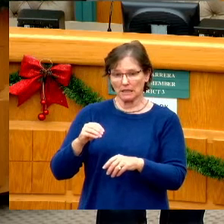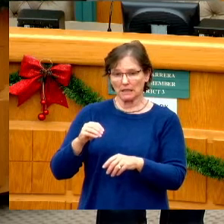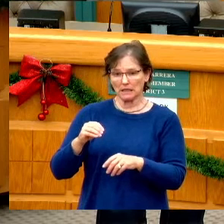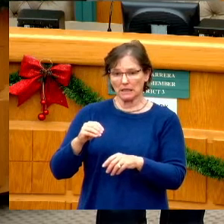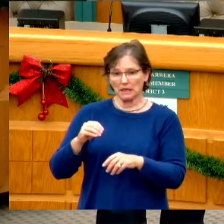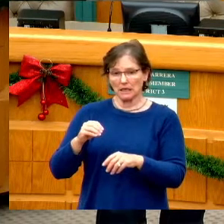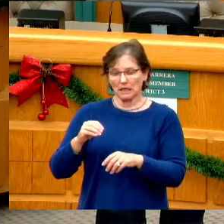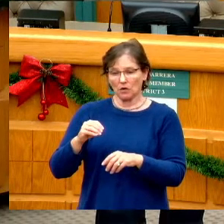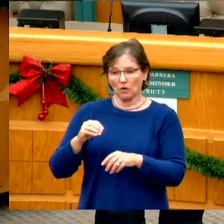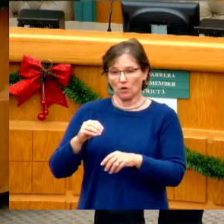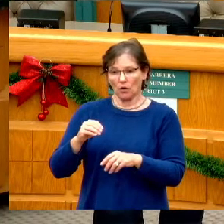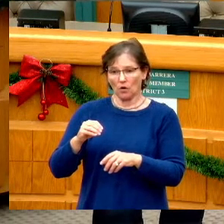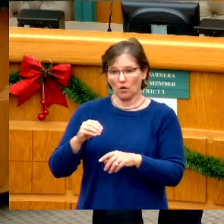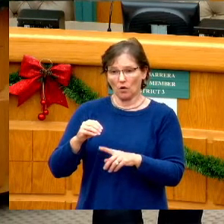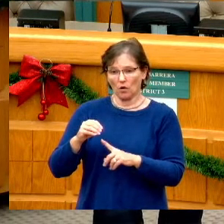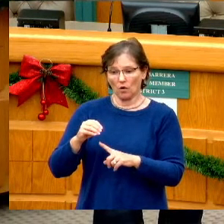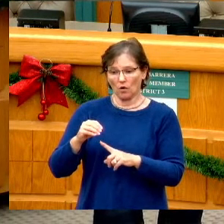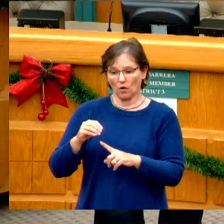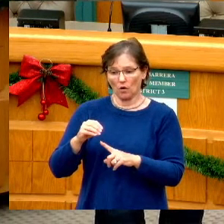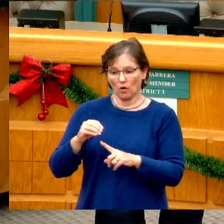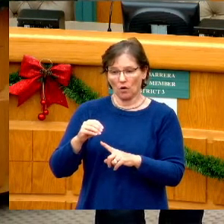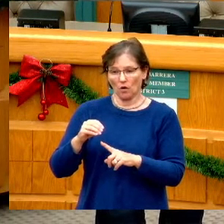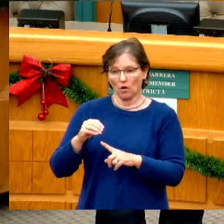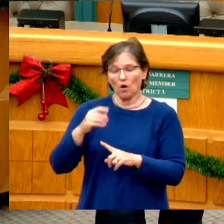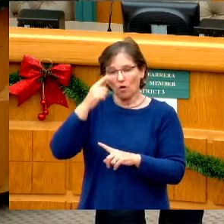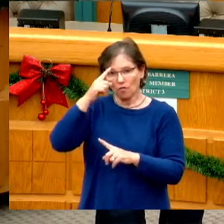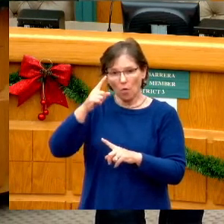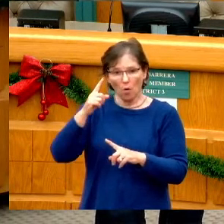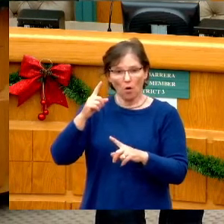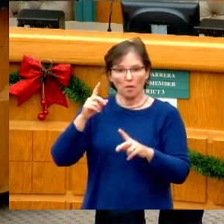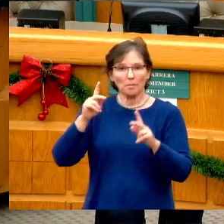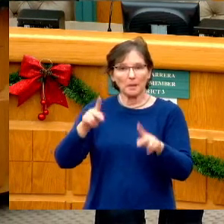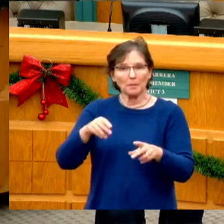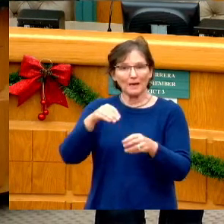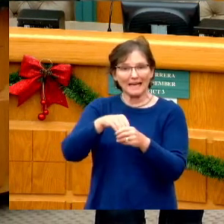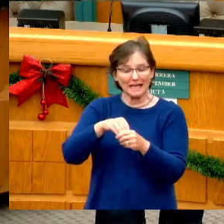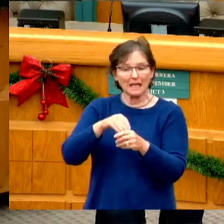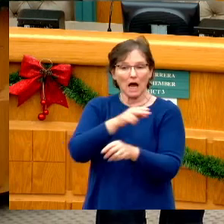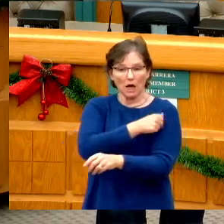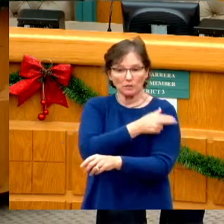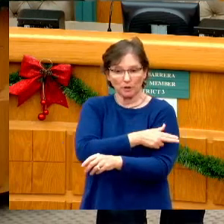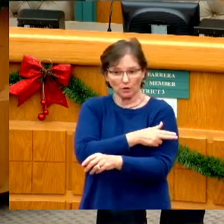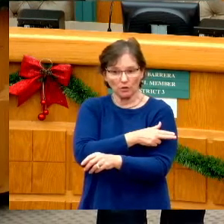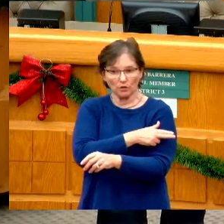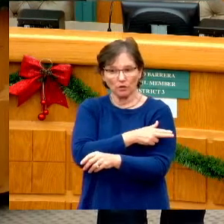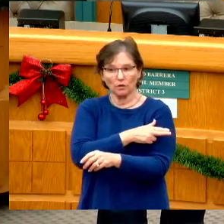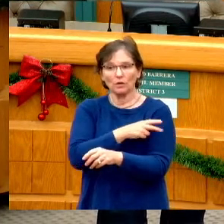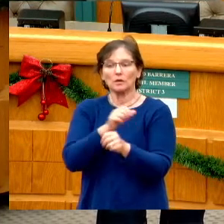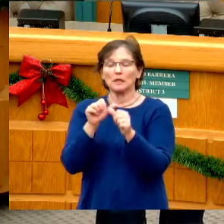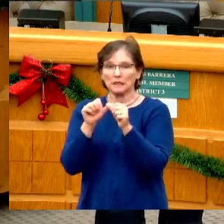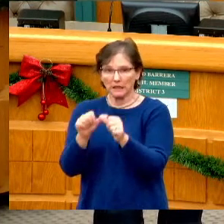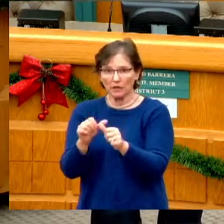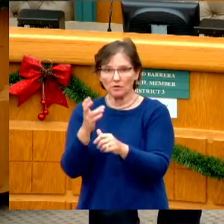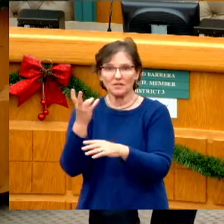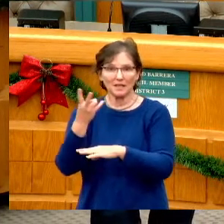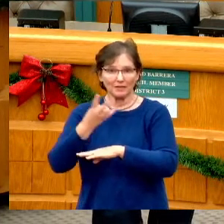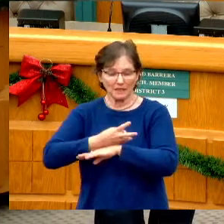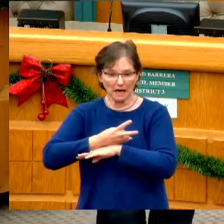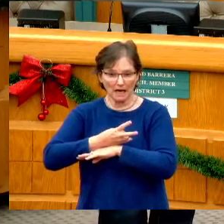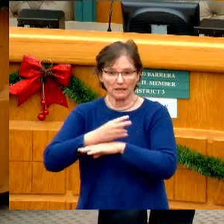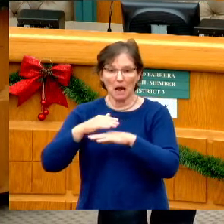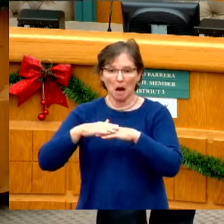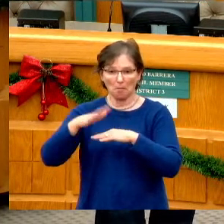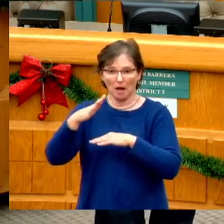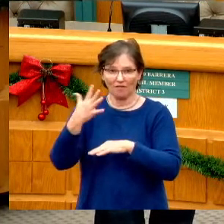15% of the staffed beds having COVID patients in them for 7 days in a row to trigger that